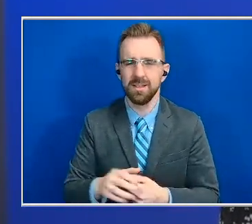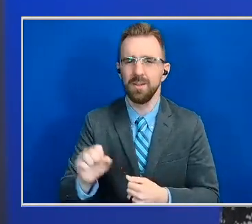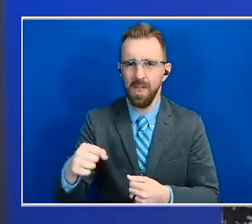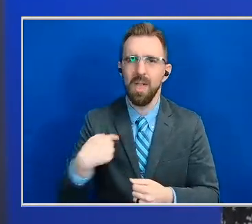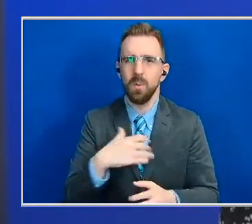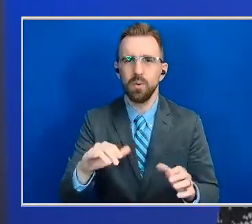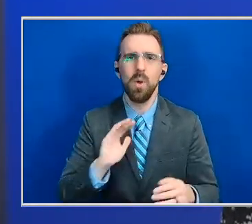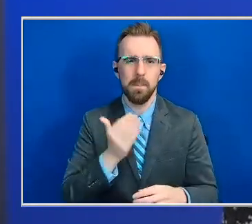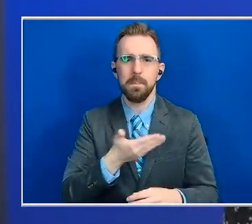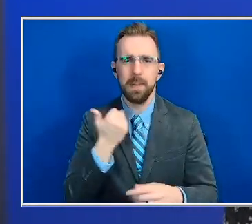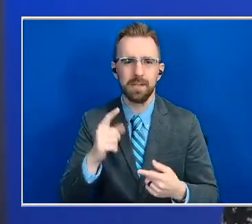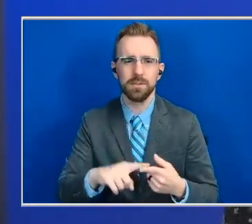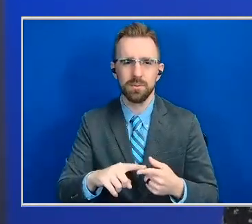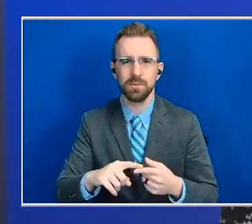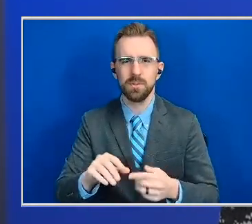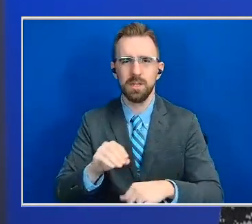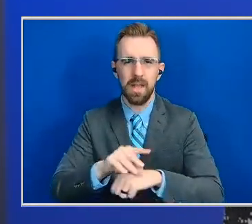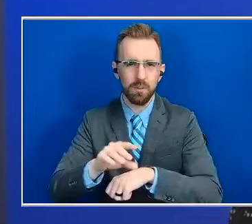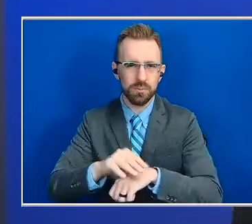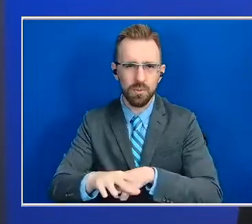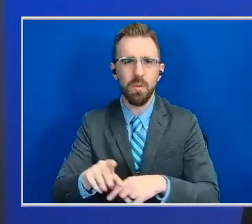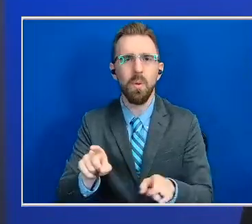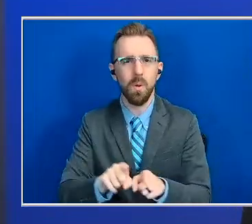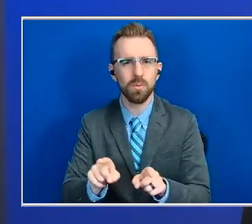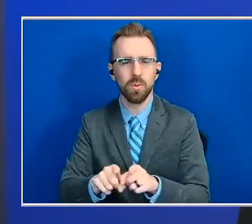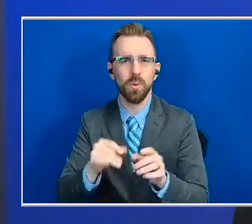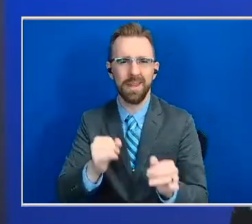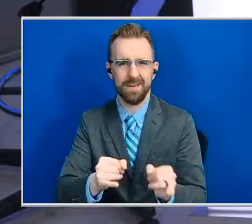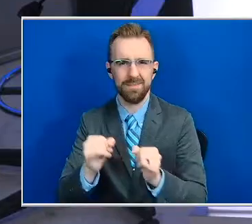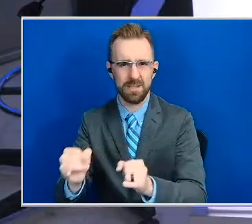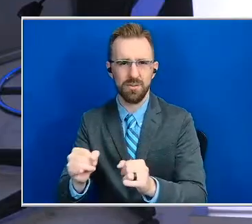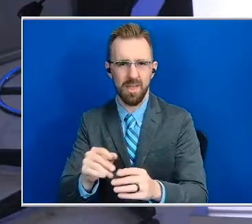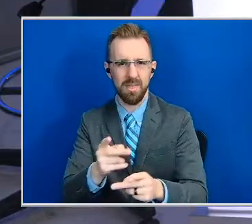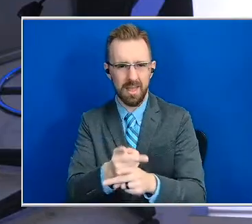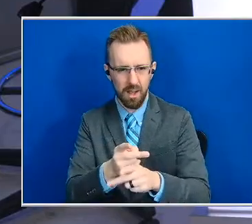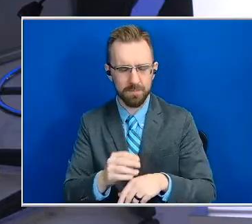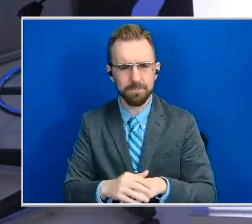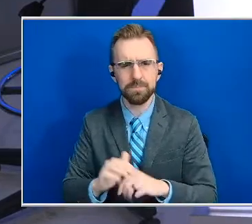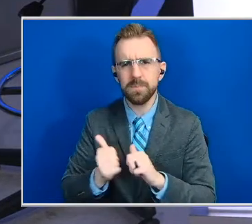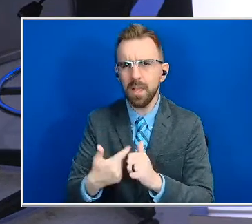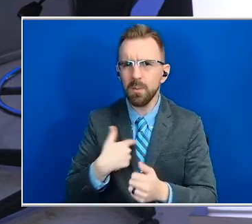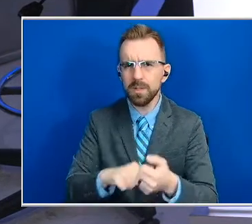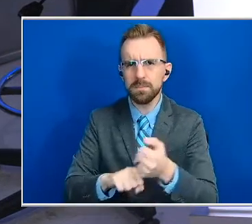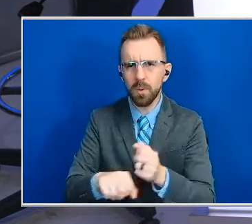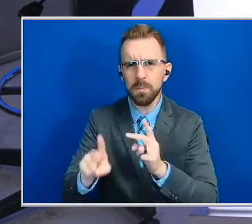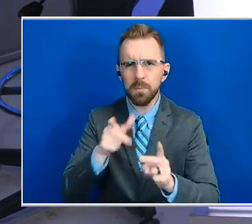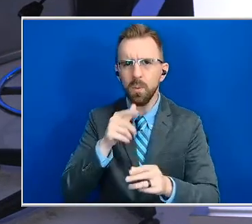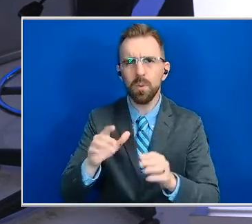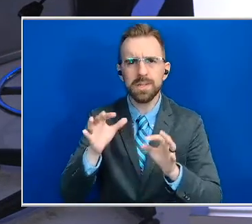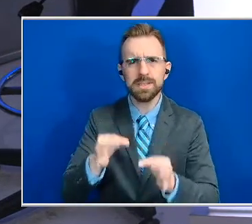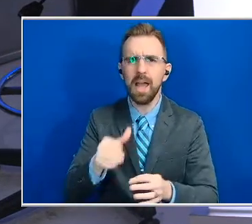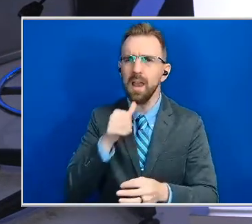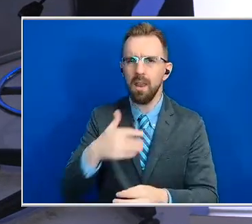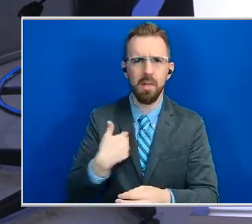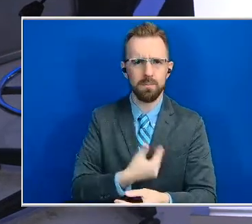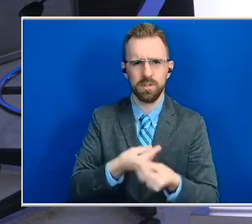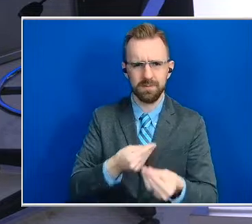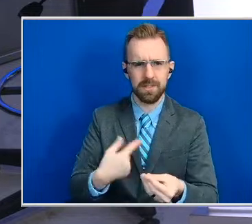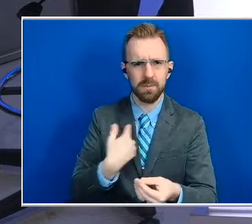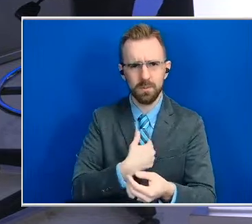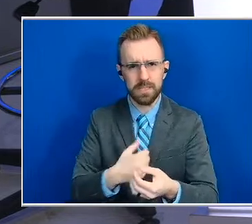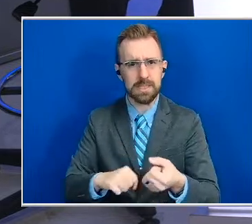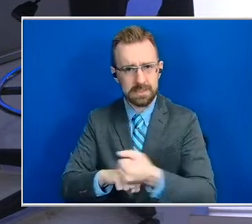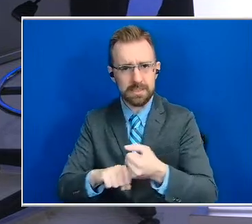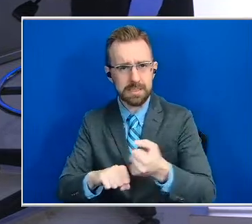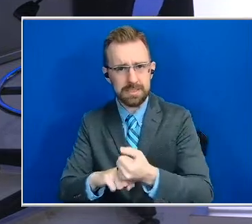of counsel but also individualize that care. And how do we support folks who decide not to breastfeed? We made this really strong case this morning for how important it